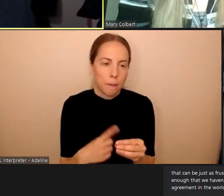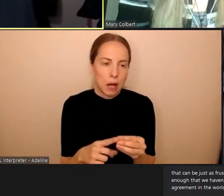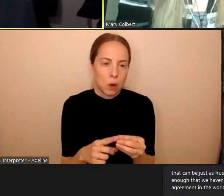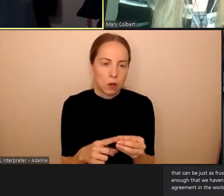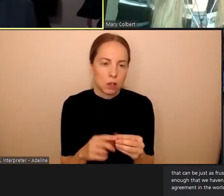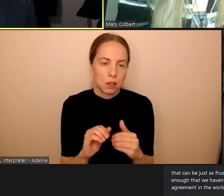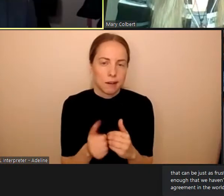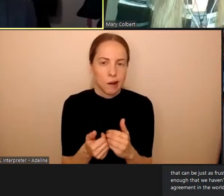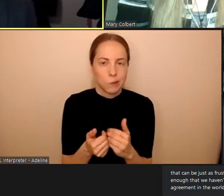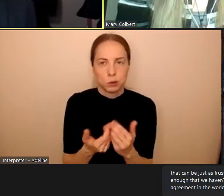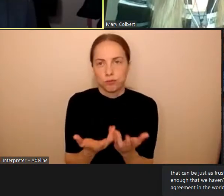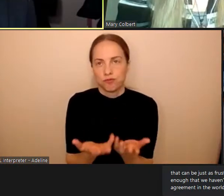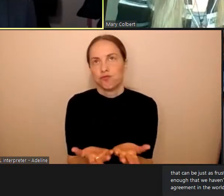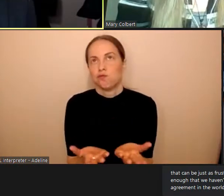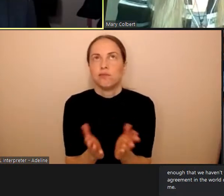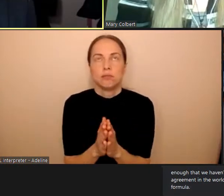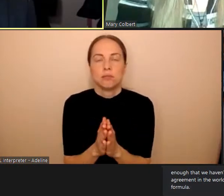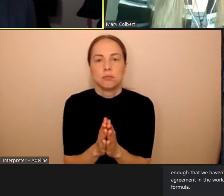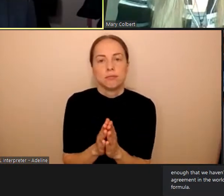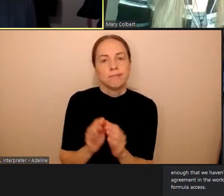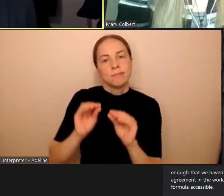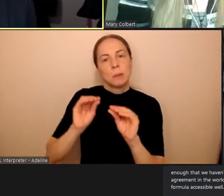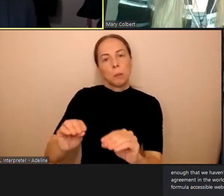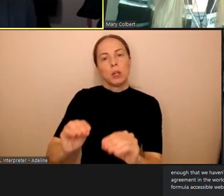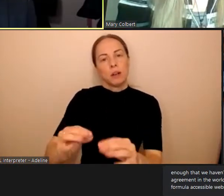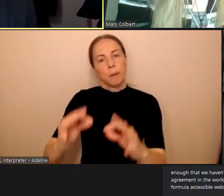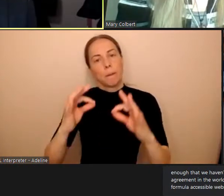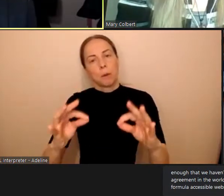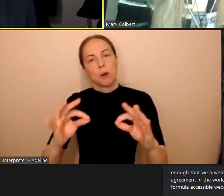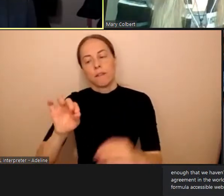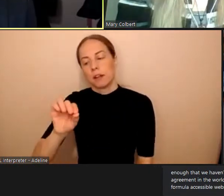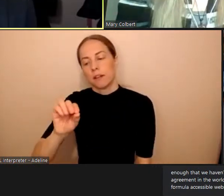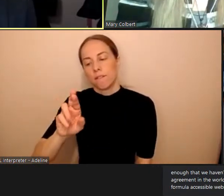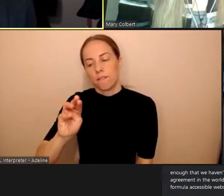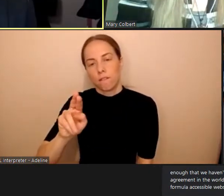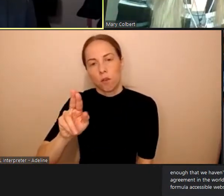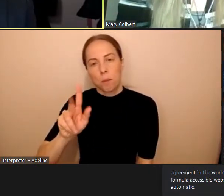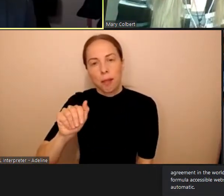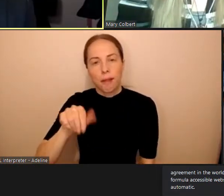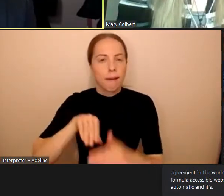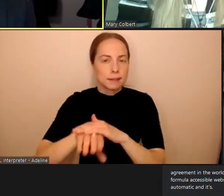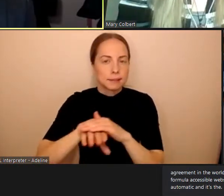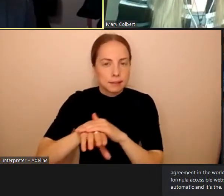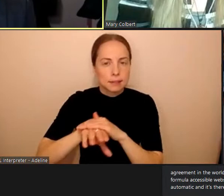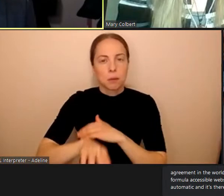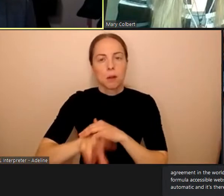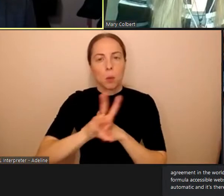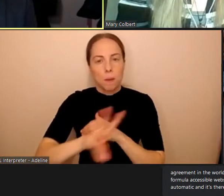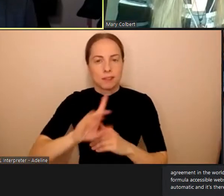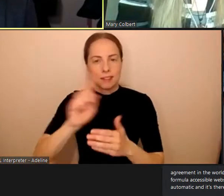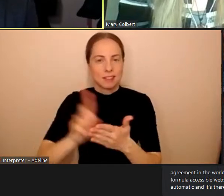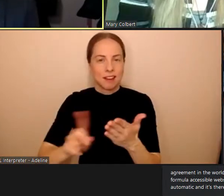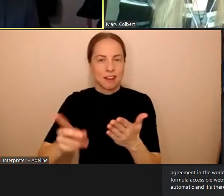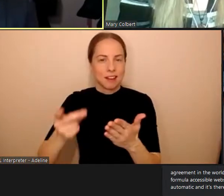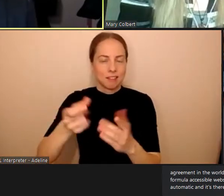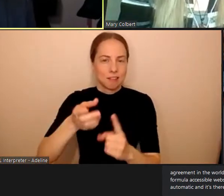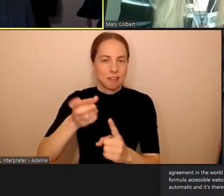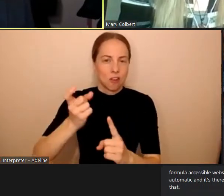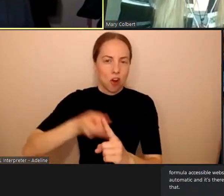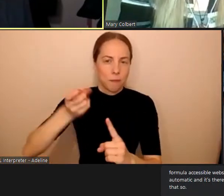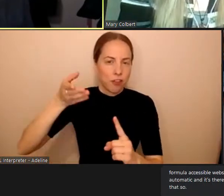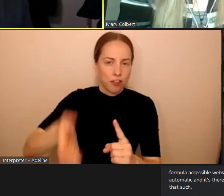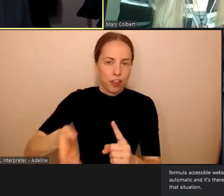put into a formula accessible website design so that it's automatic and it's there all the time. So there's